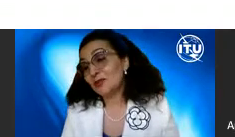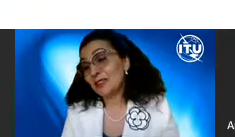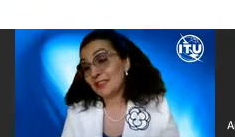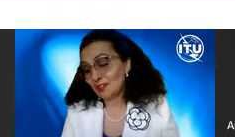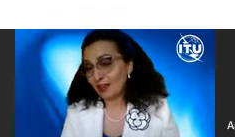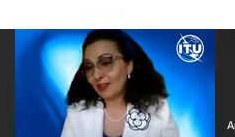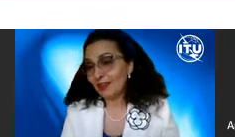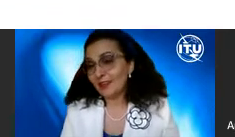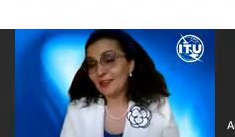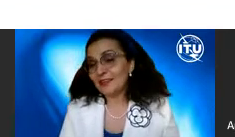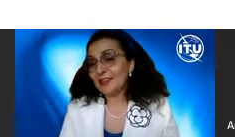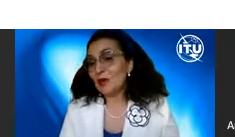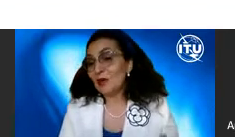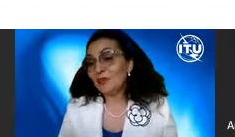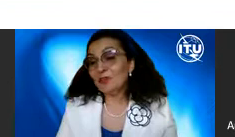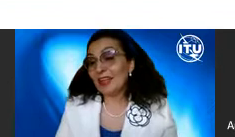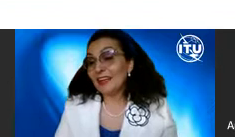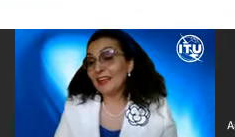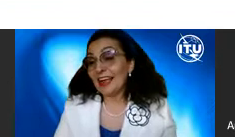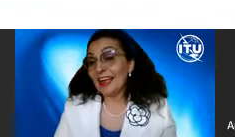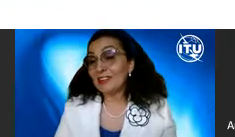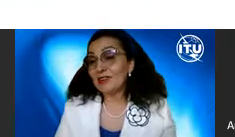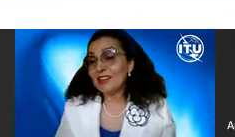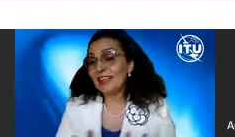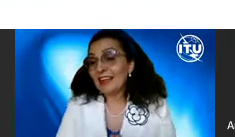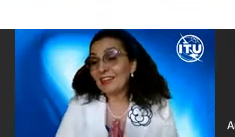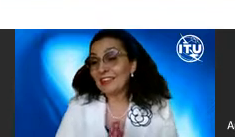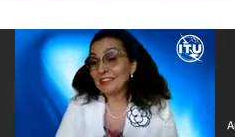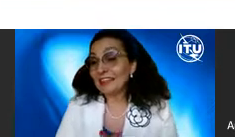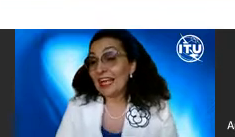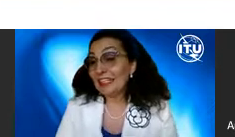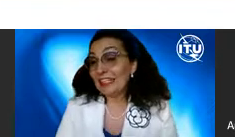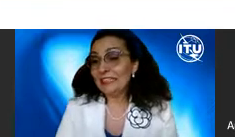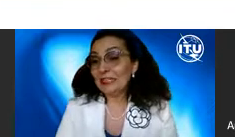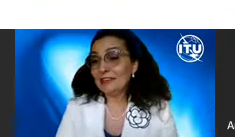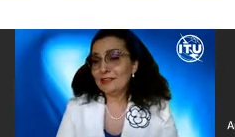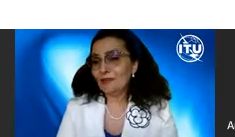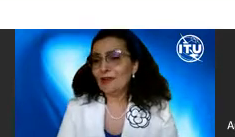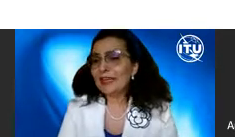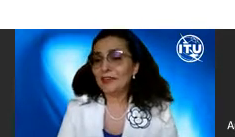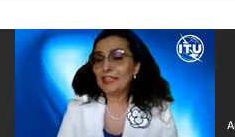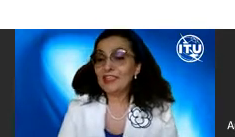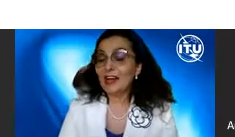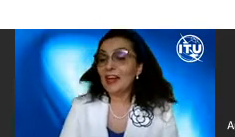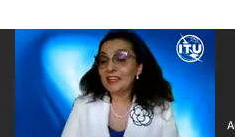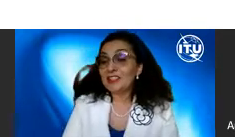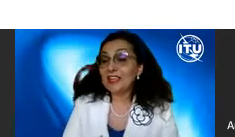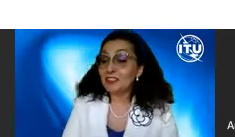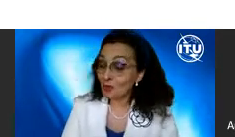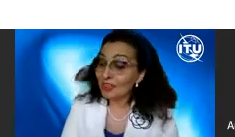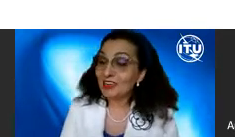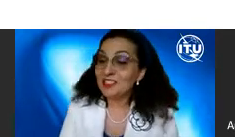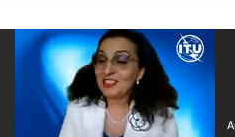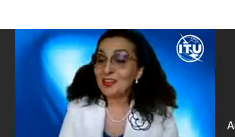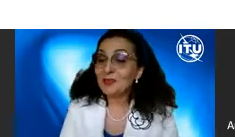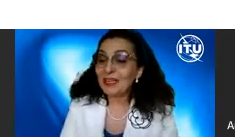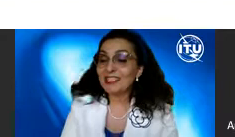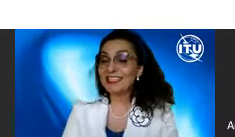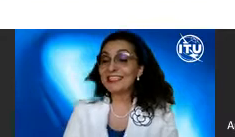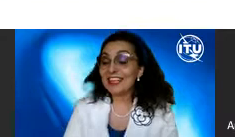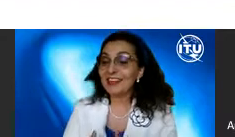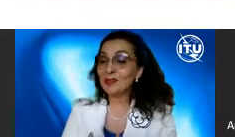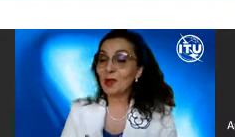by 2023. So as you see, the deadline, it's really very tight, and all countries